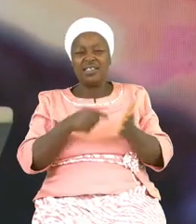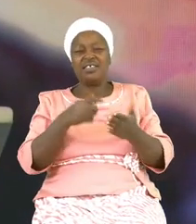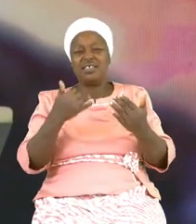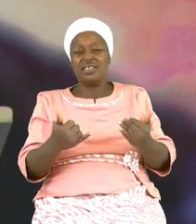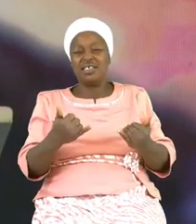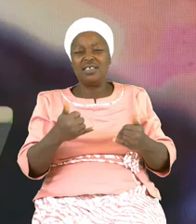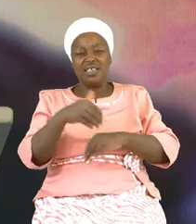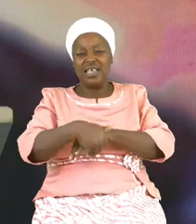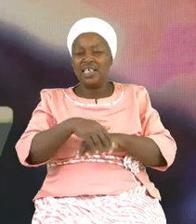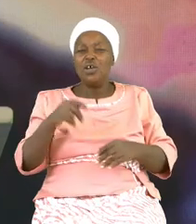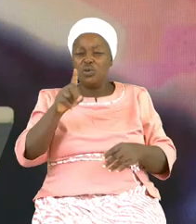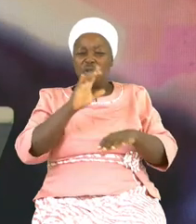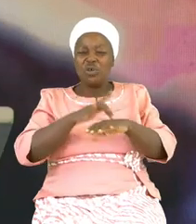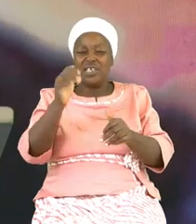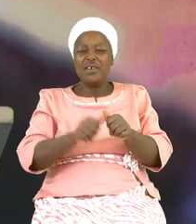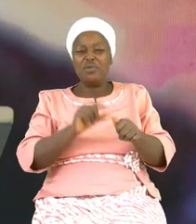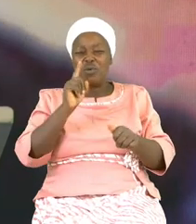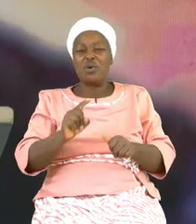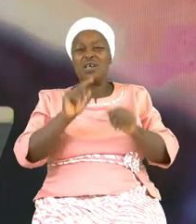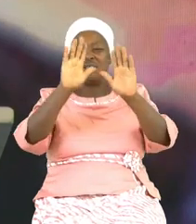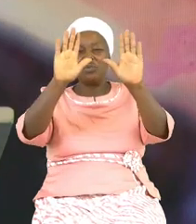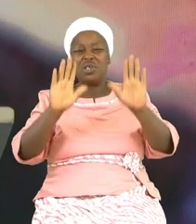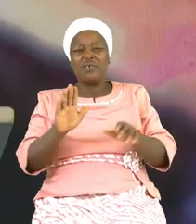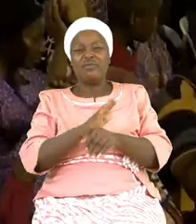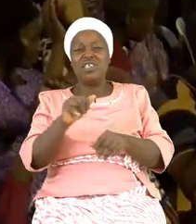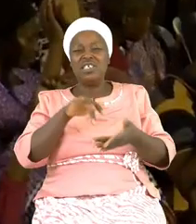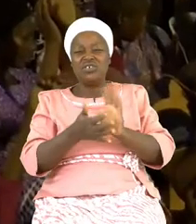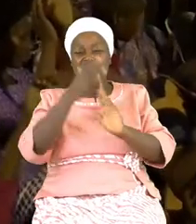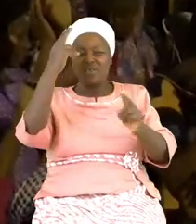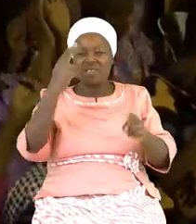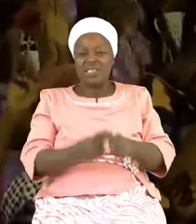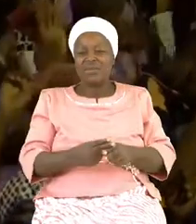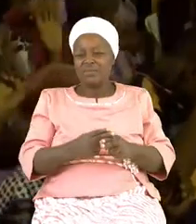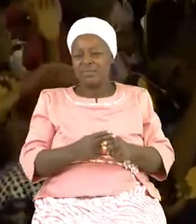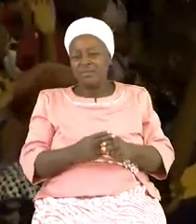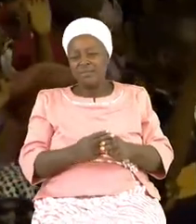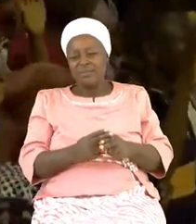touch everyone miraculously in Jesus' name.